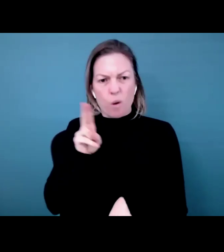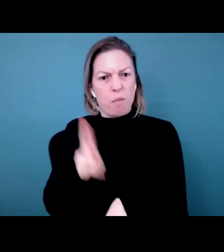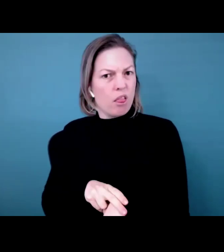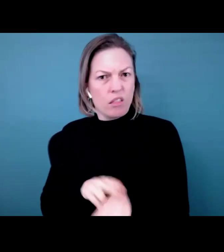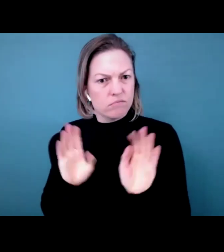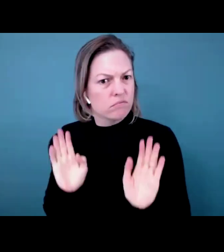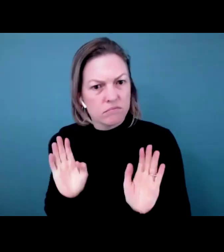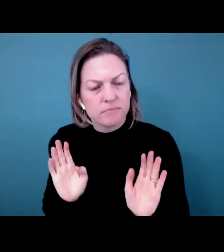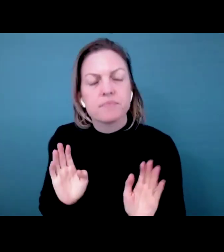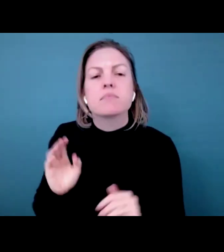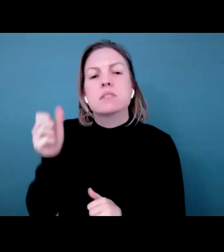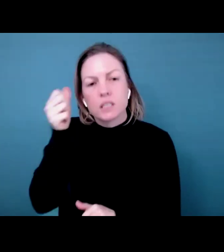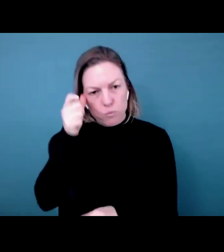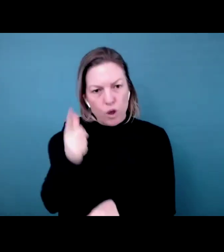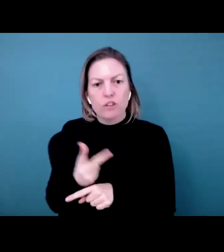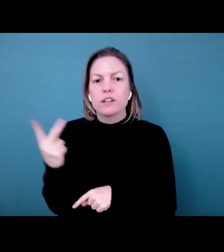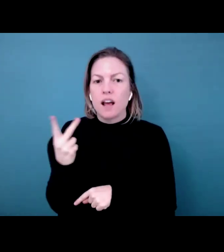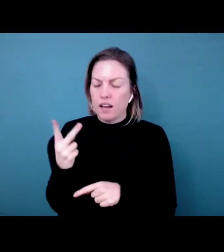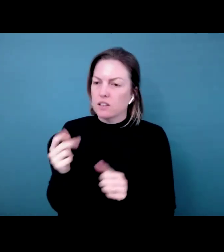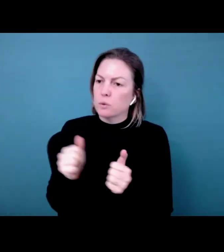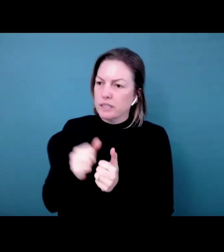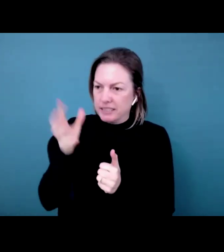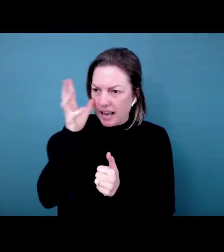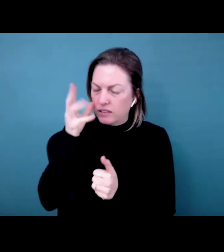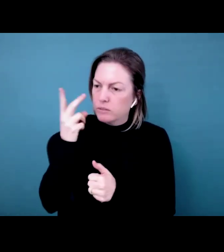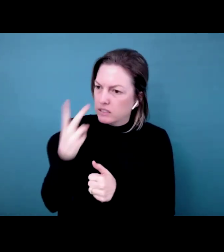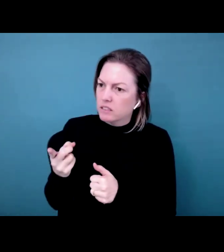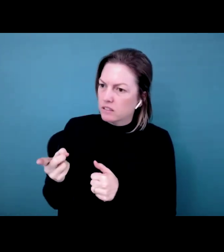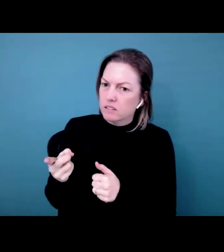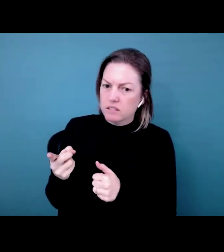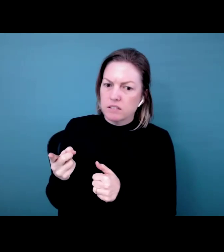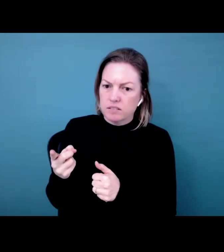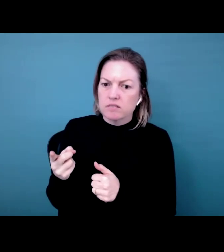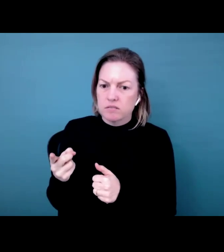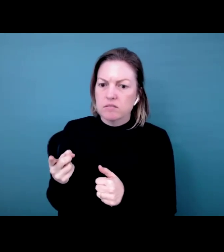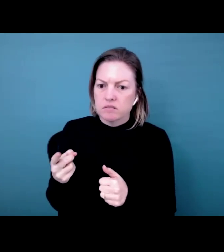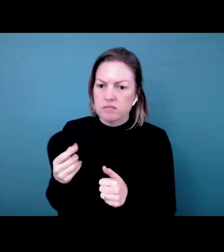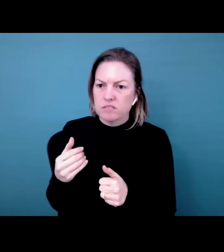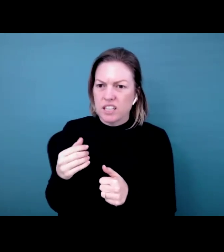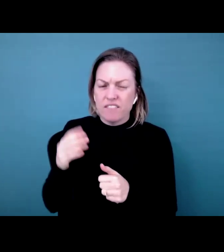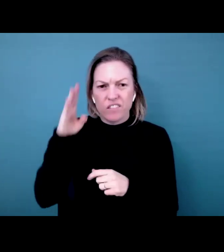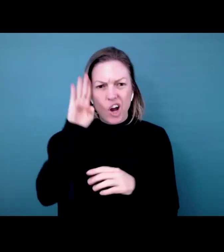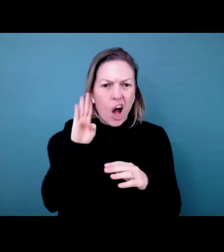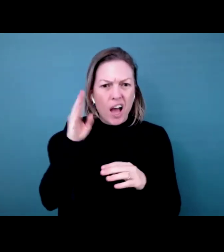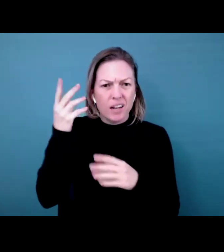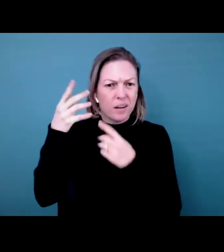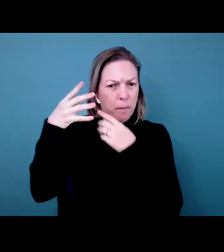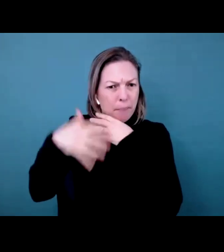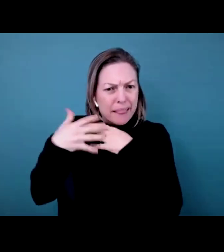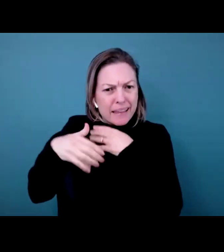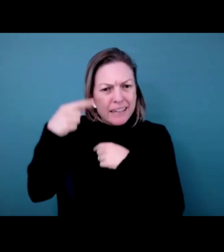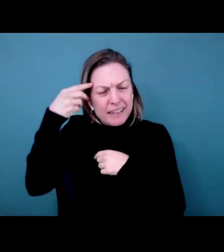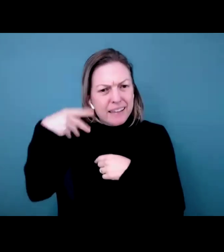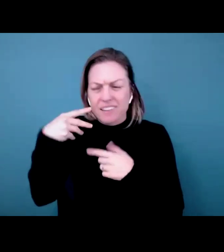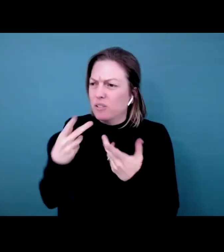day. And my brother and I are with my dad, and we see that he's got a bruise. He's got some cuts here. He's been bleeding. And what